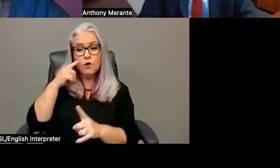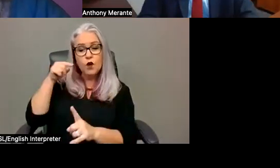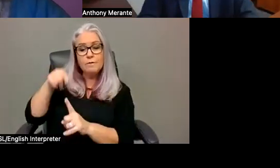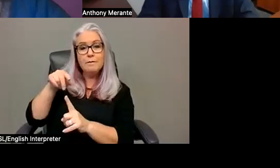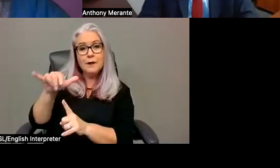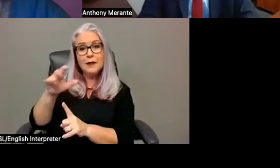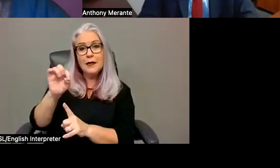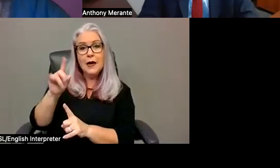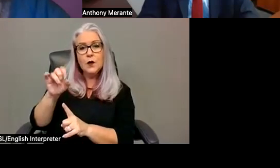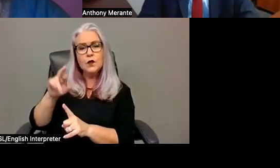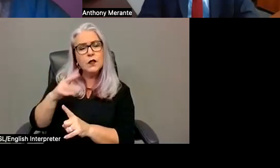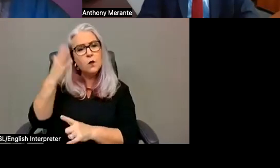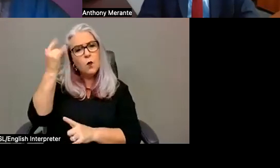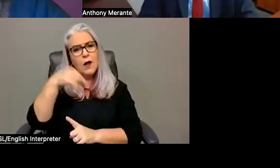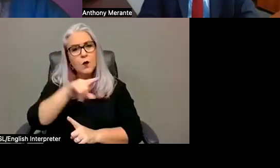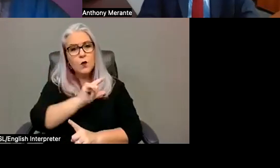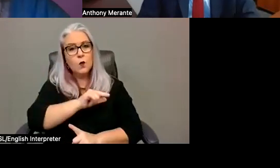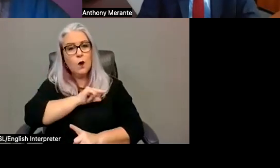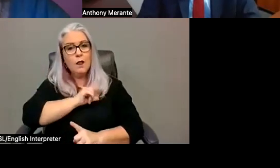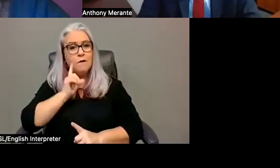to tackle them?